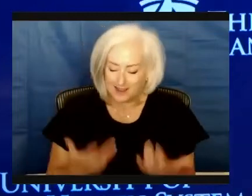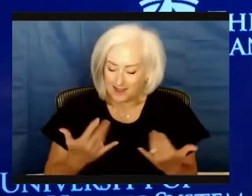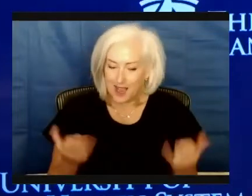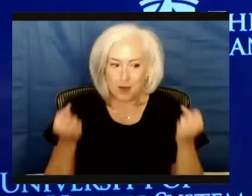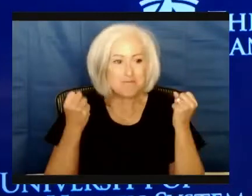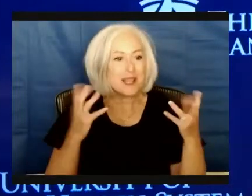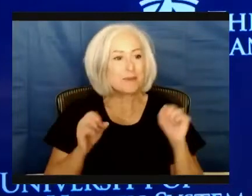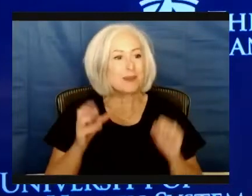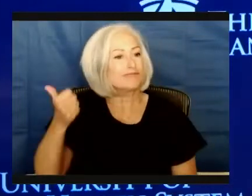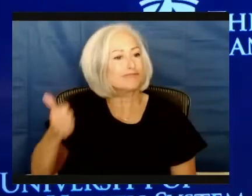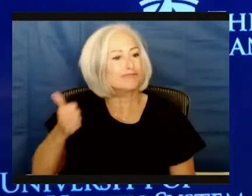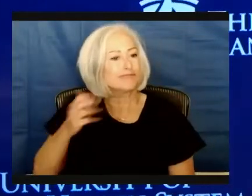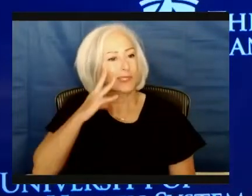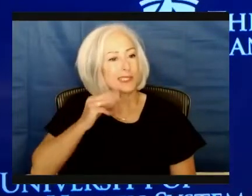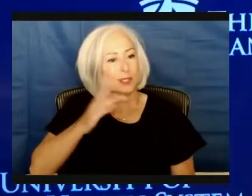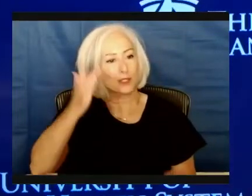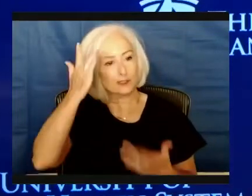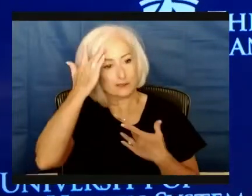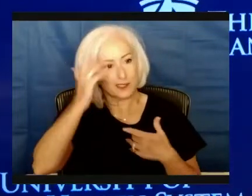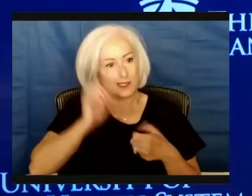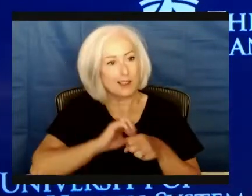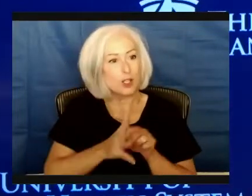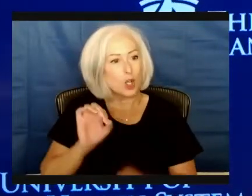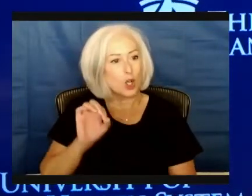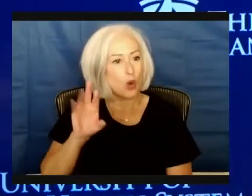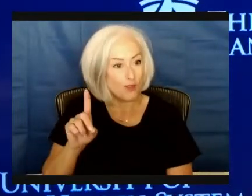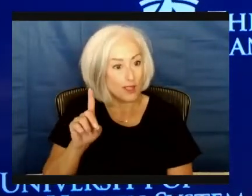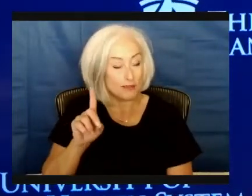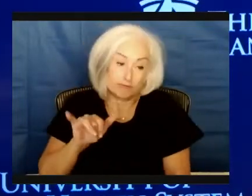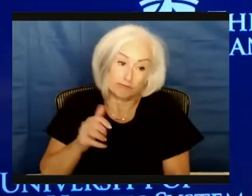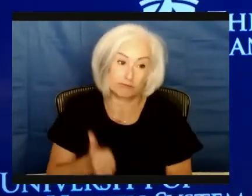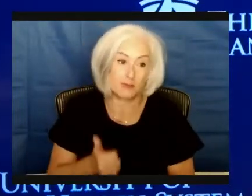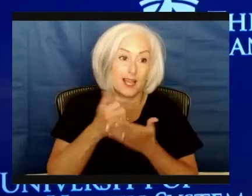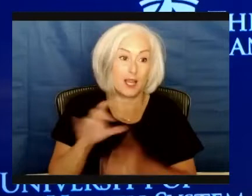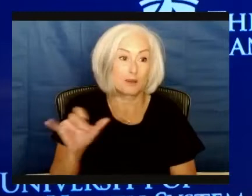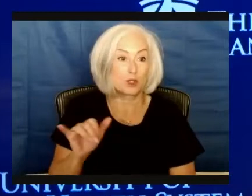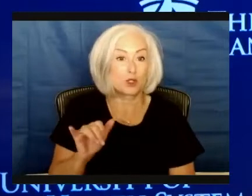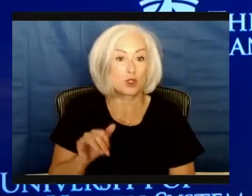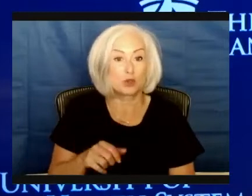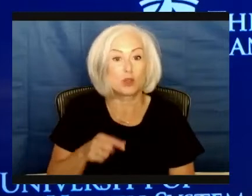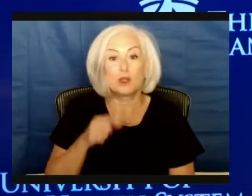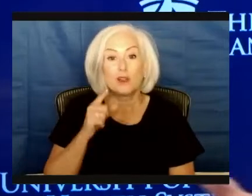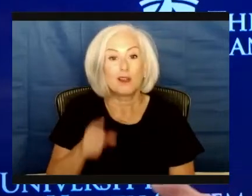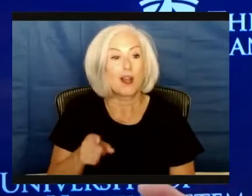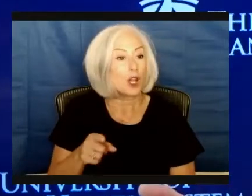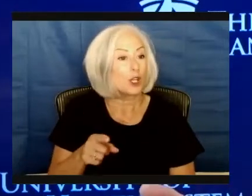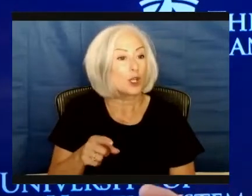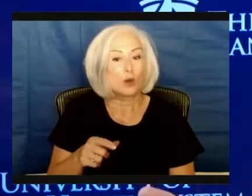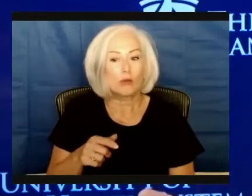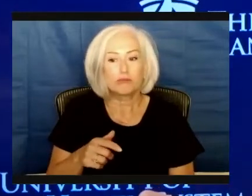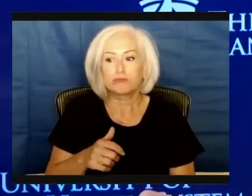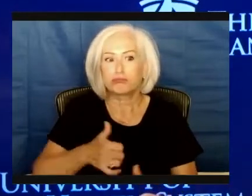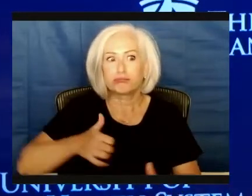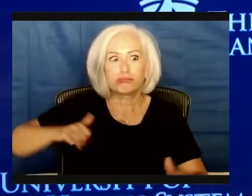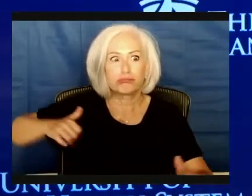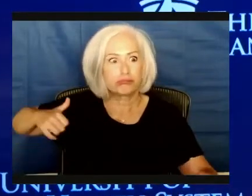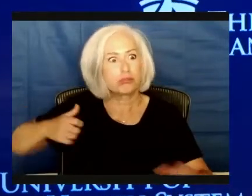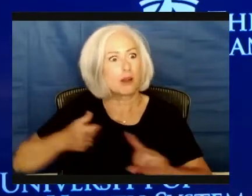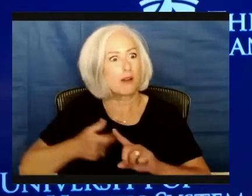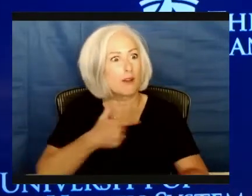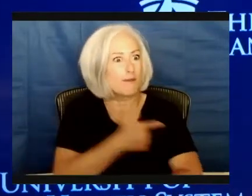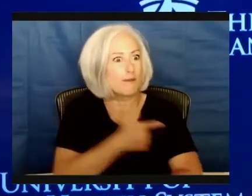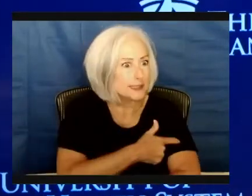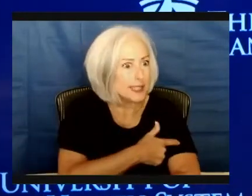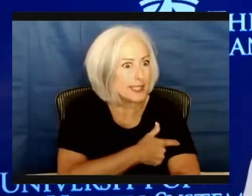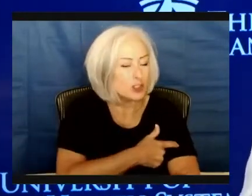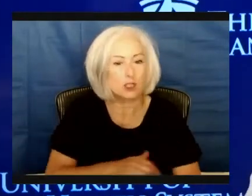too. The real dilemma is that if you're a long way from having COVID, or you're a long way from being vaccinated, then you're just different. Yeah.